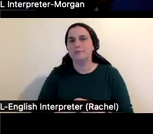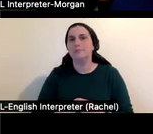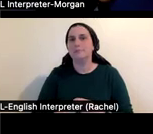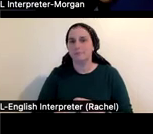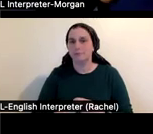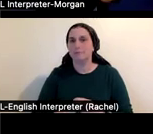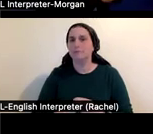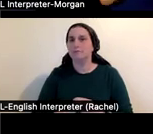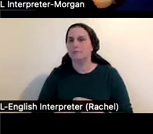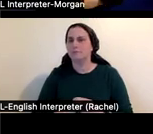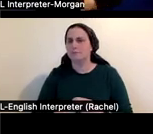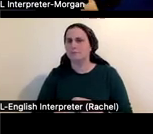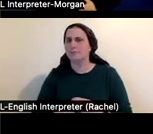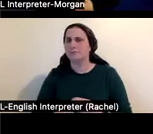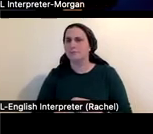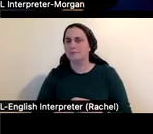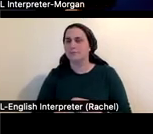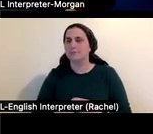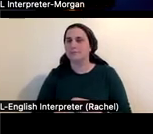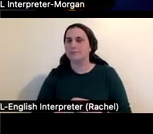Oh, by the way, anybody know what this is here?